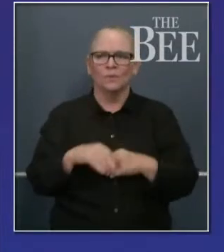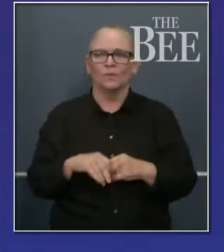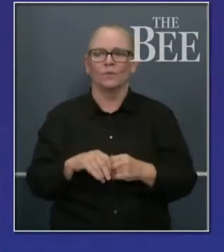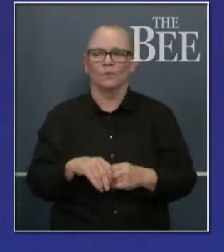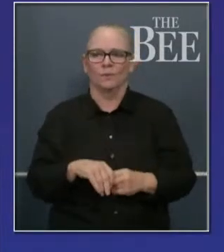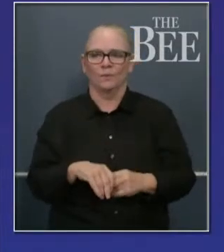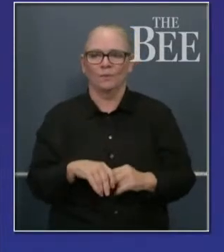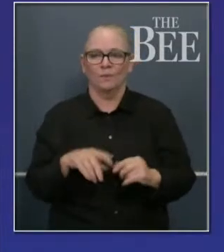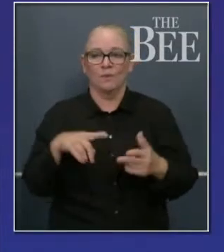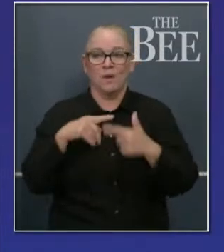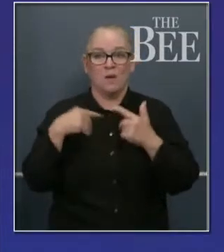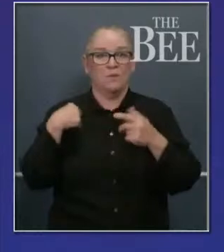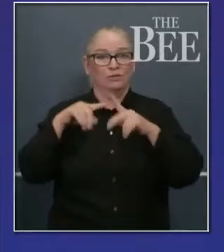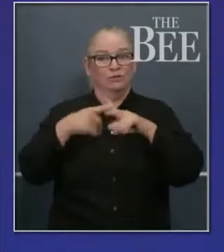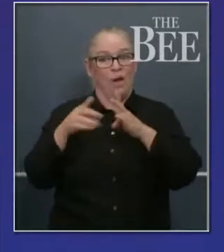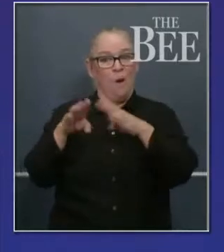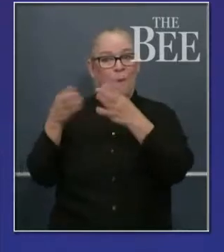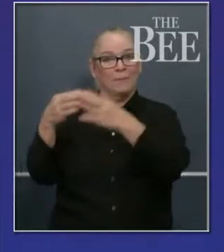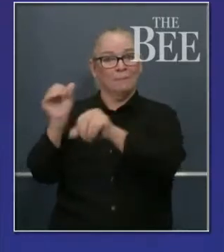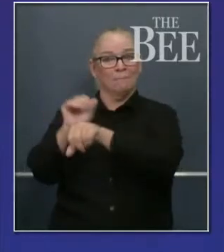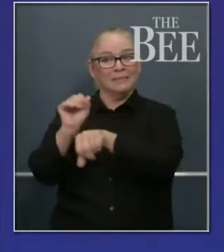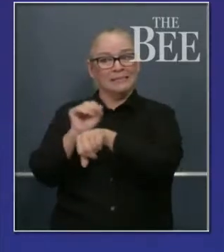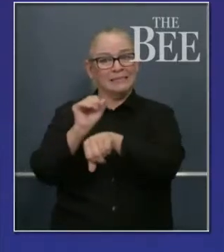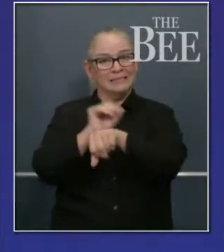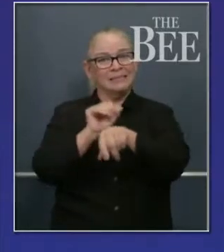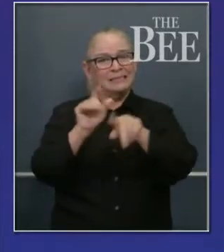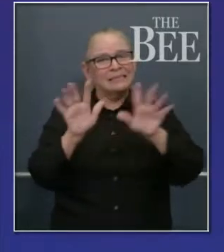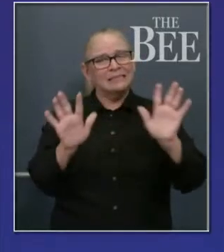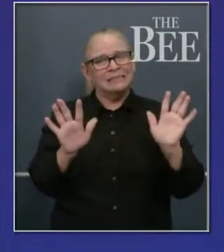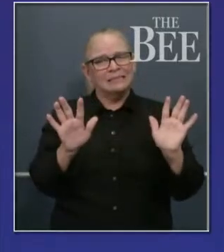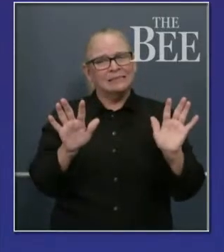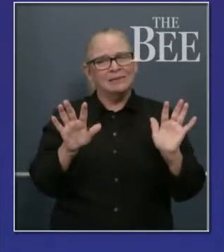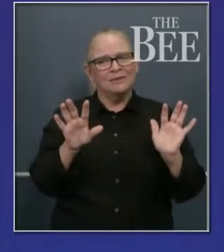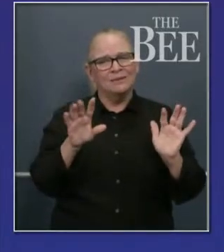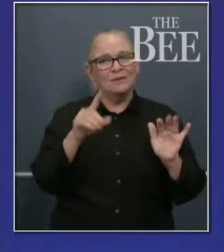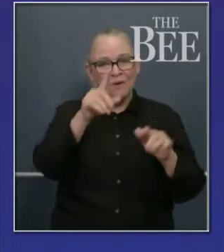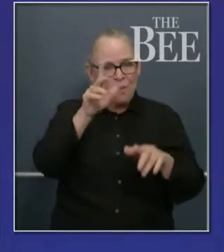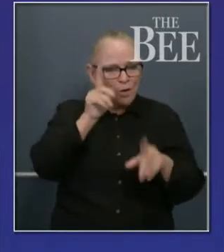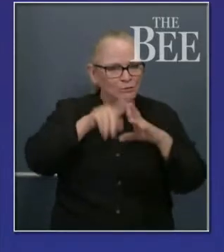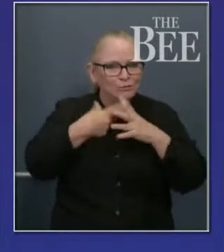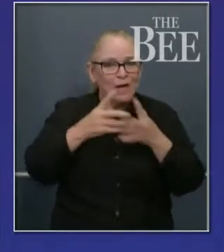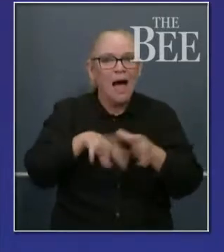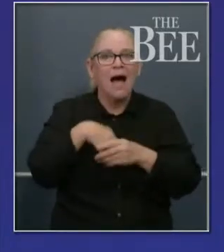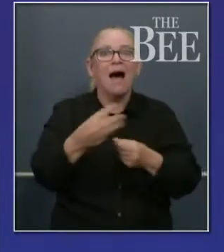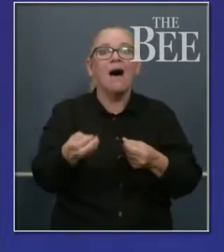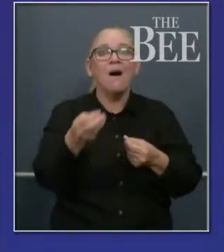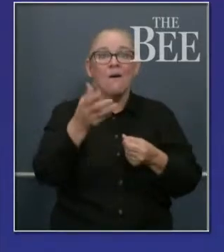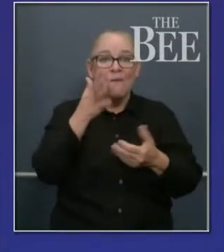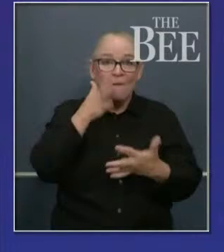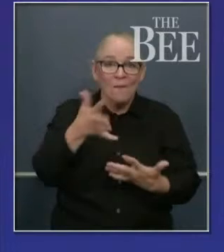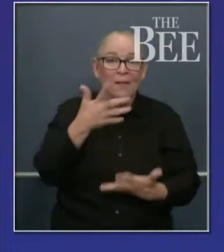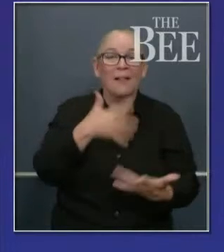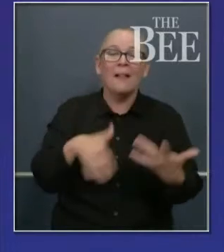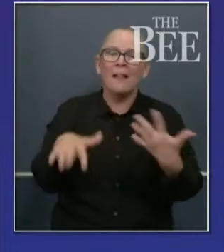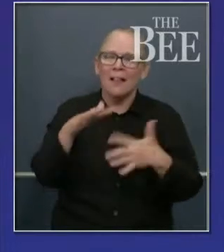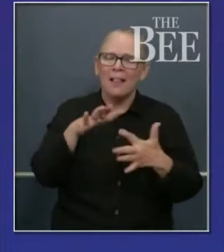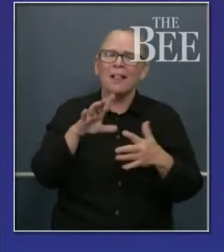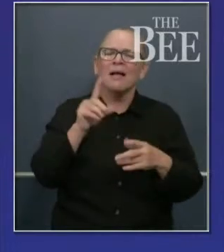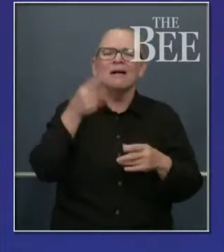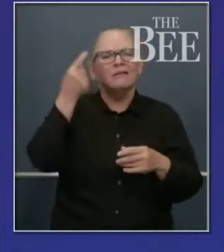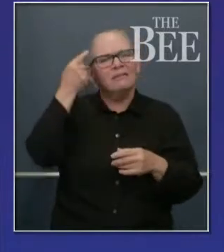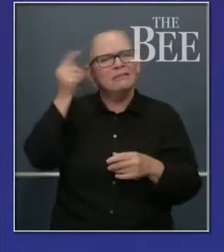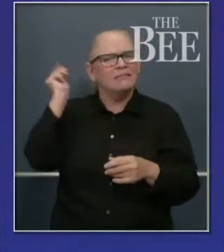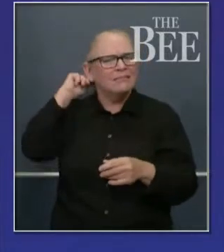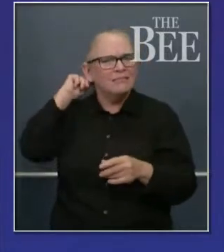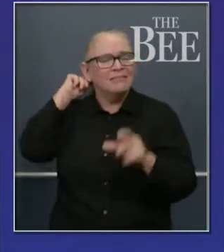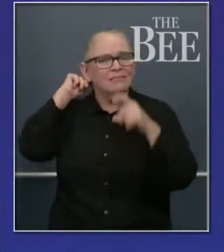new tiers. The likelihood of people mixing outside of their family cohorts or household cohorts increases.